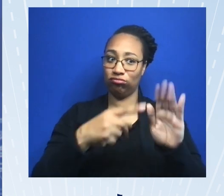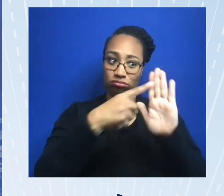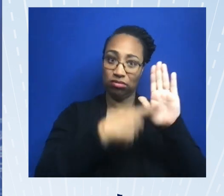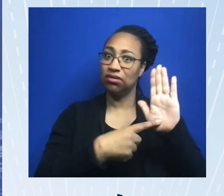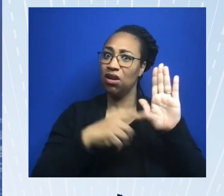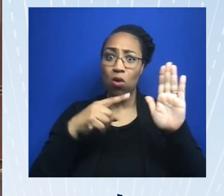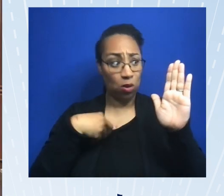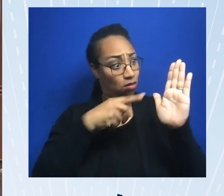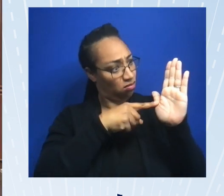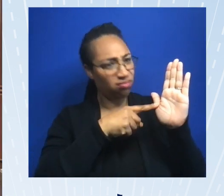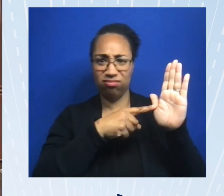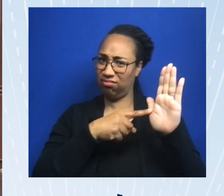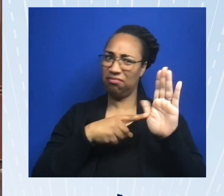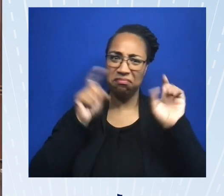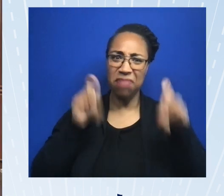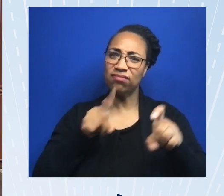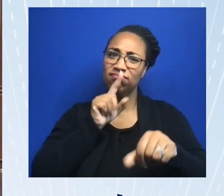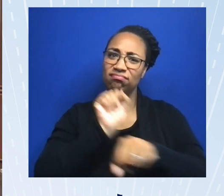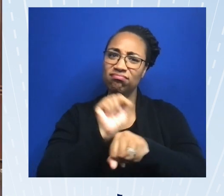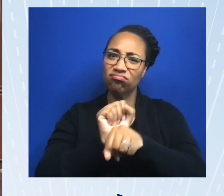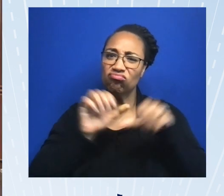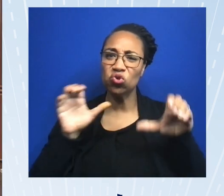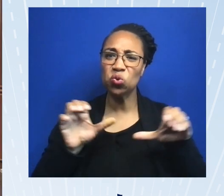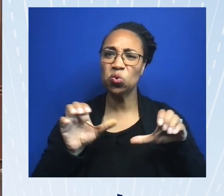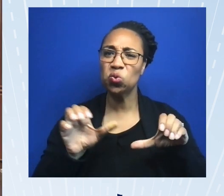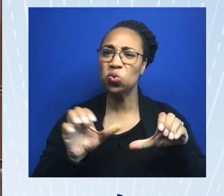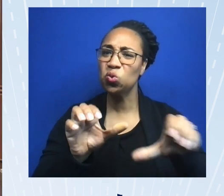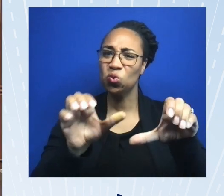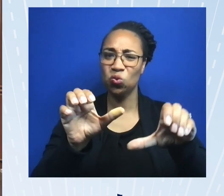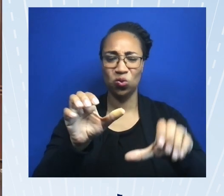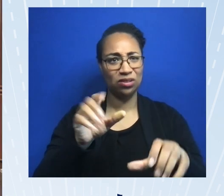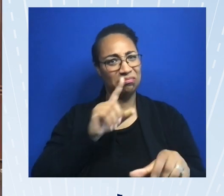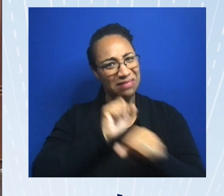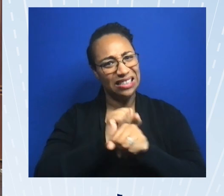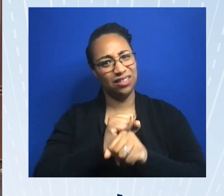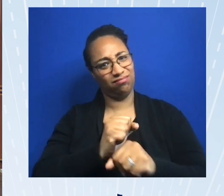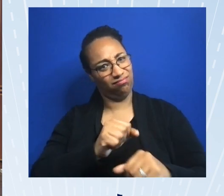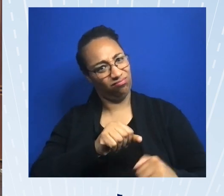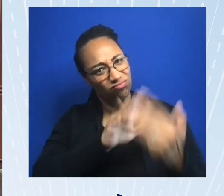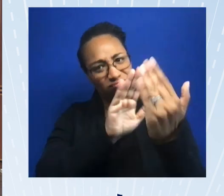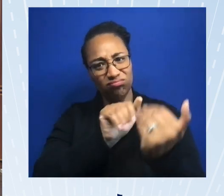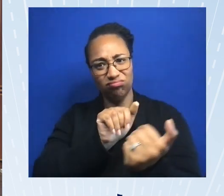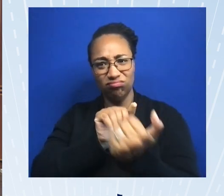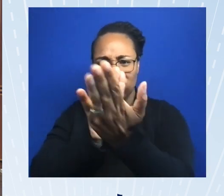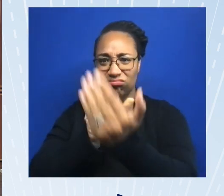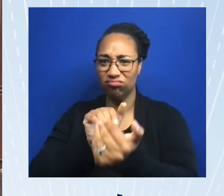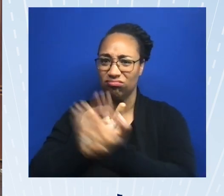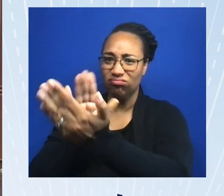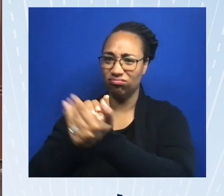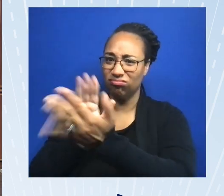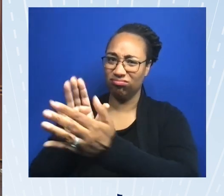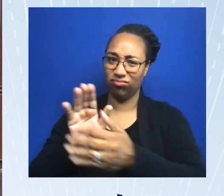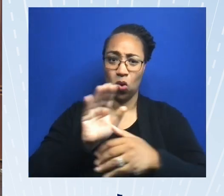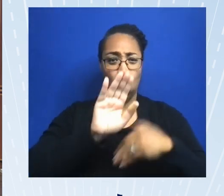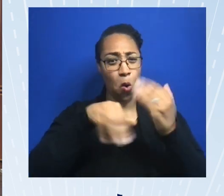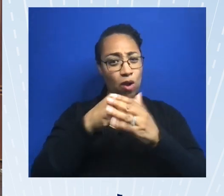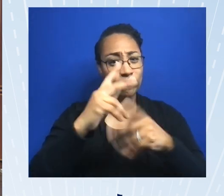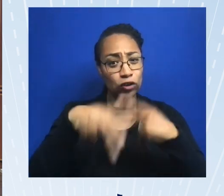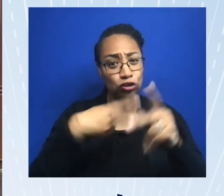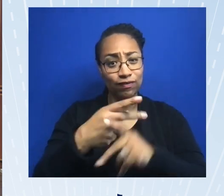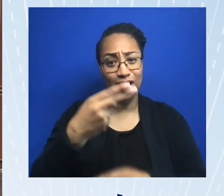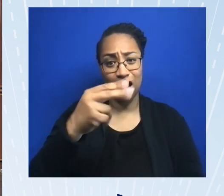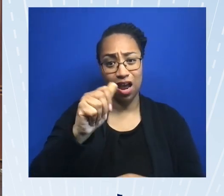against all forms of hate. Thank you. And with that, I'll turn it over to my friend and close colleague, Liz Sherwood